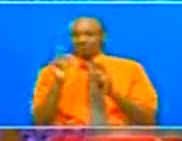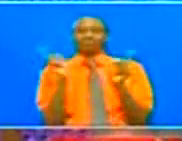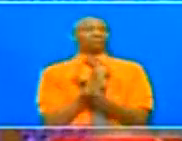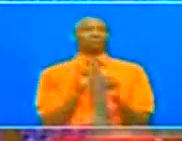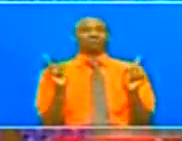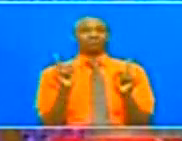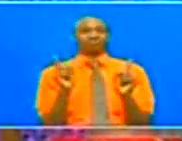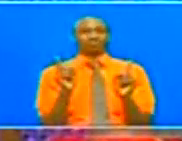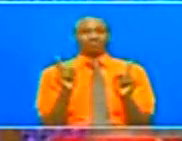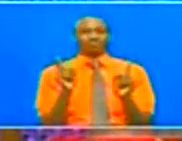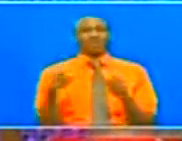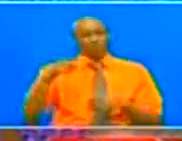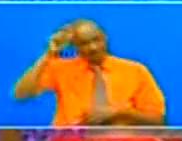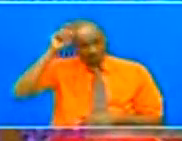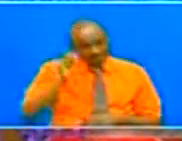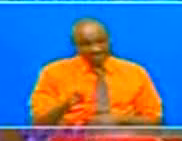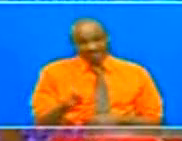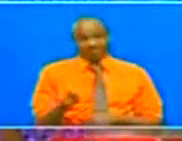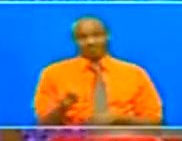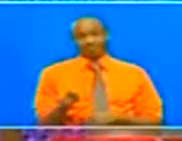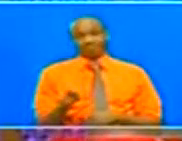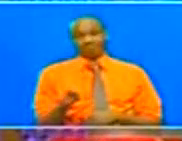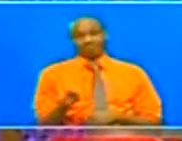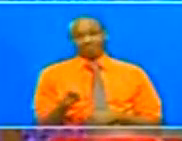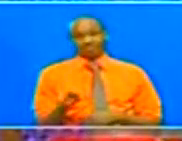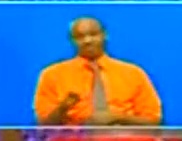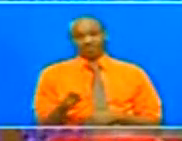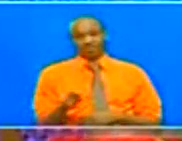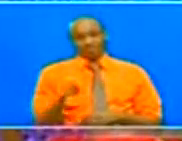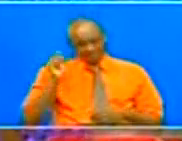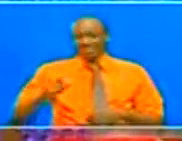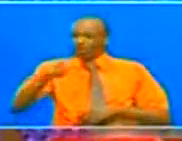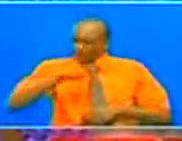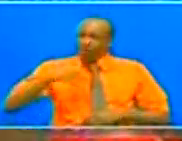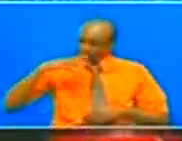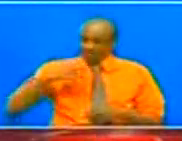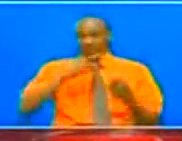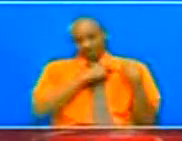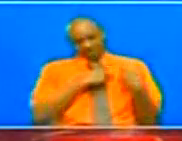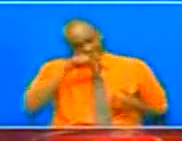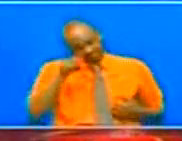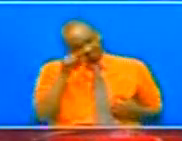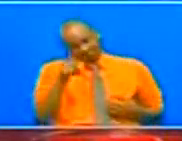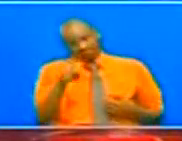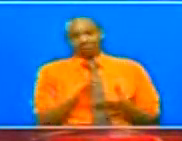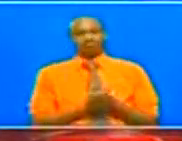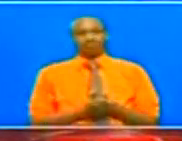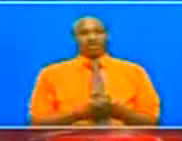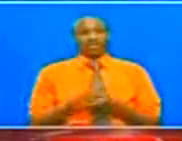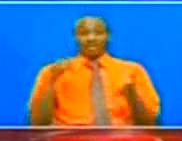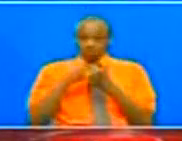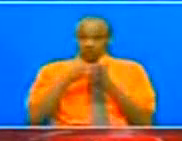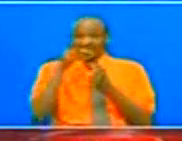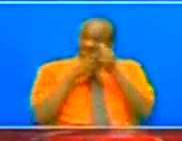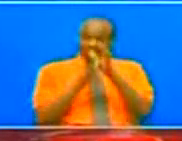robustly, we must hold the locals to account. Locals, including you people, you